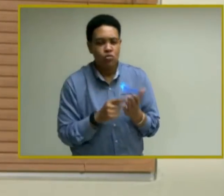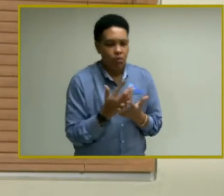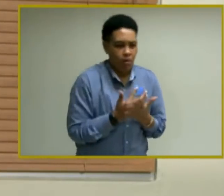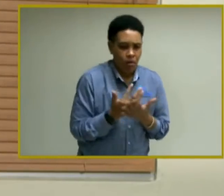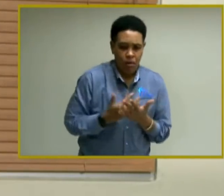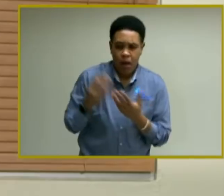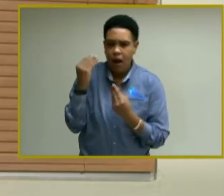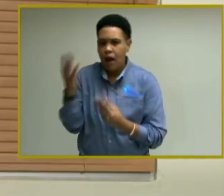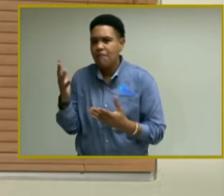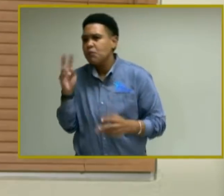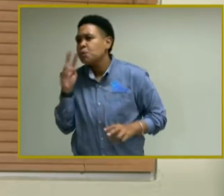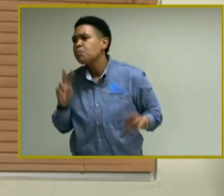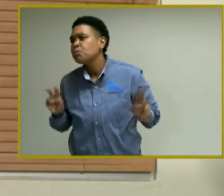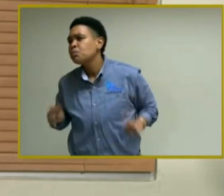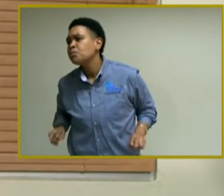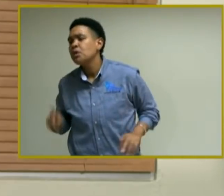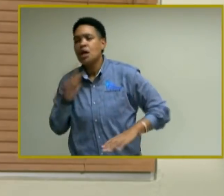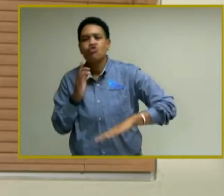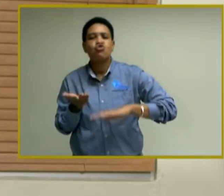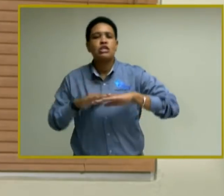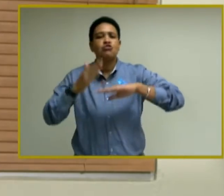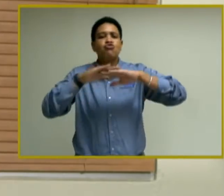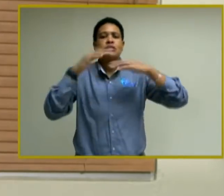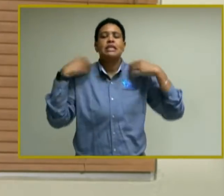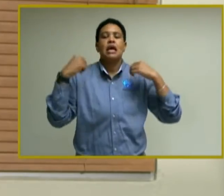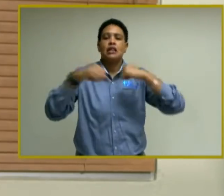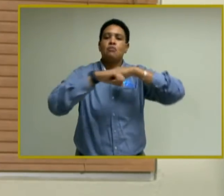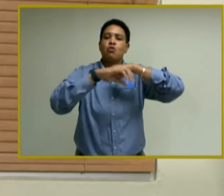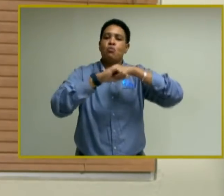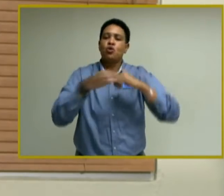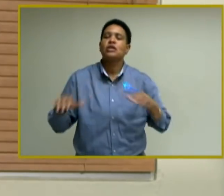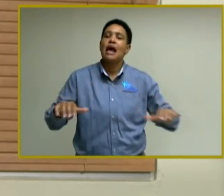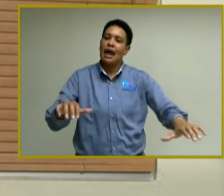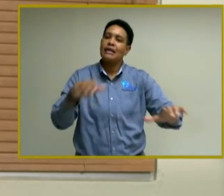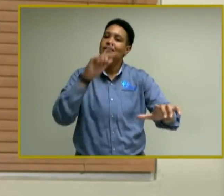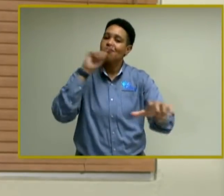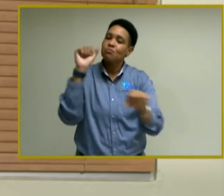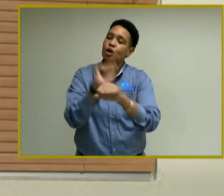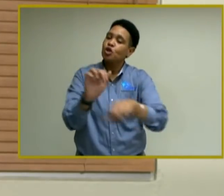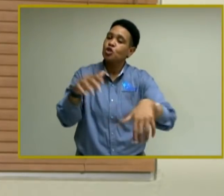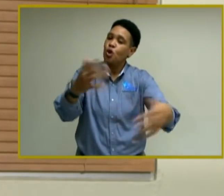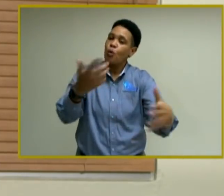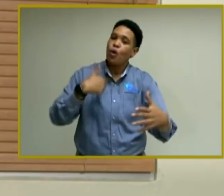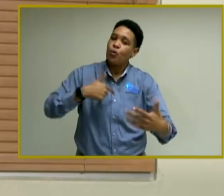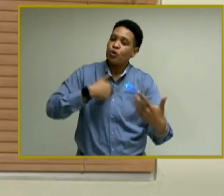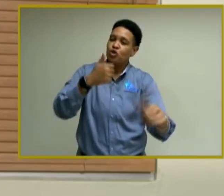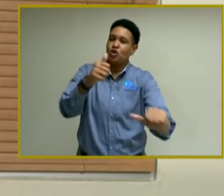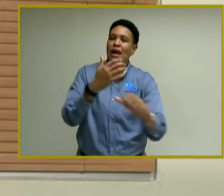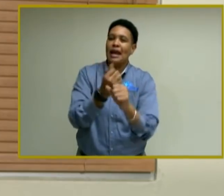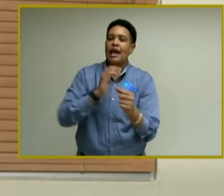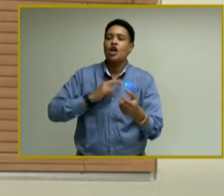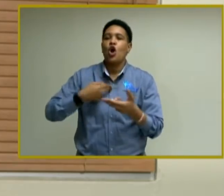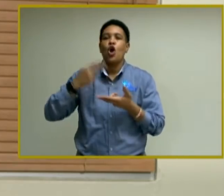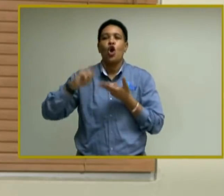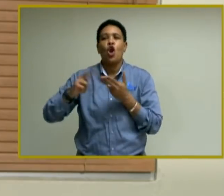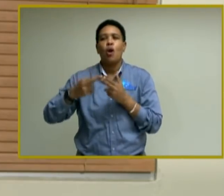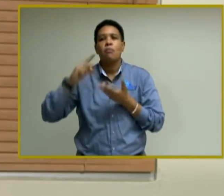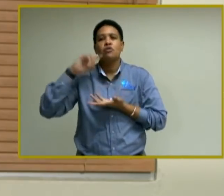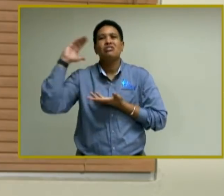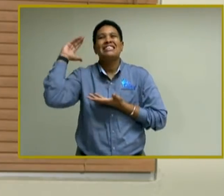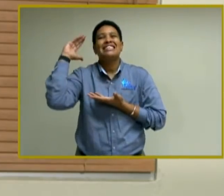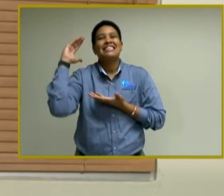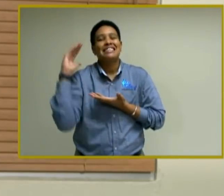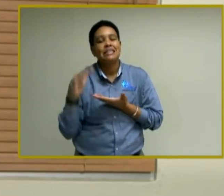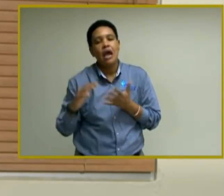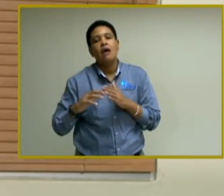surveillance, increasing the health promotion activities to ensure that we try to get our numbers down as much